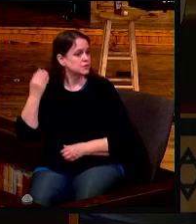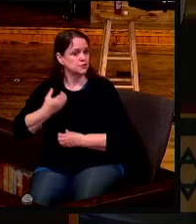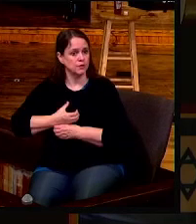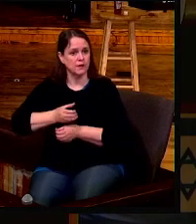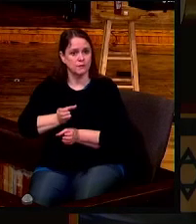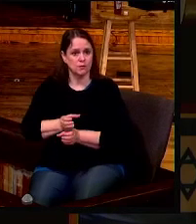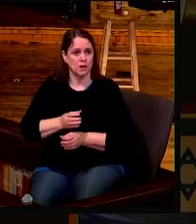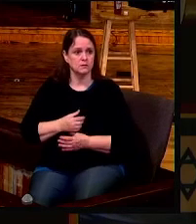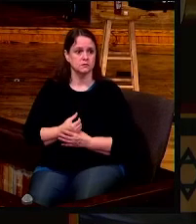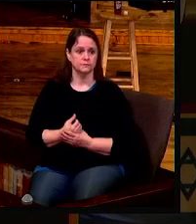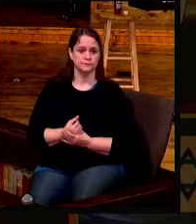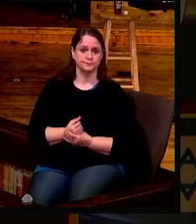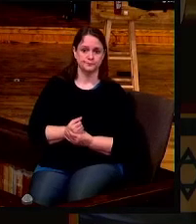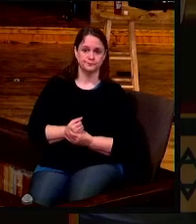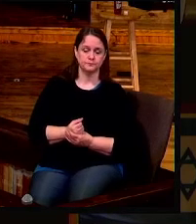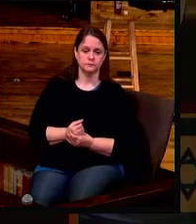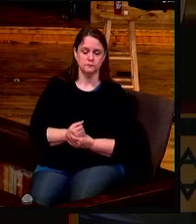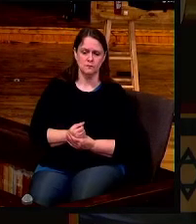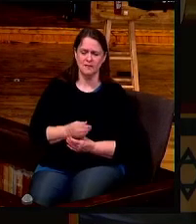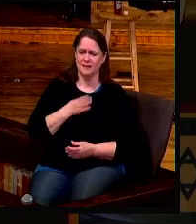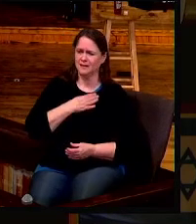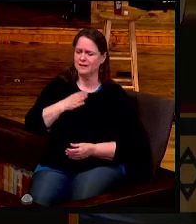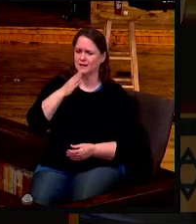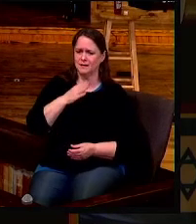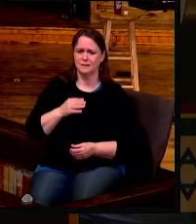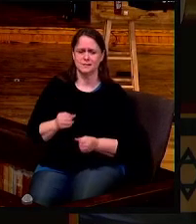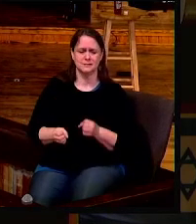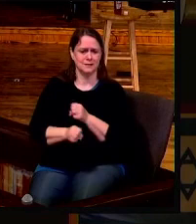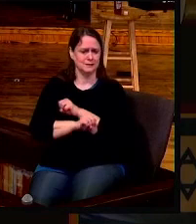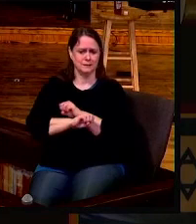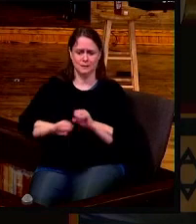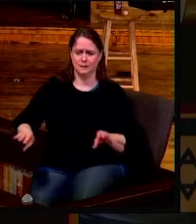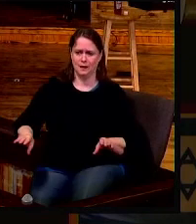God didn't need anything to build all of this.